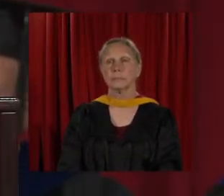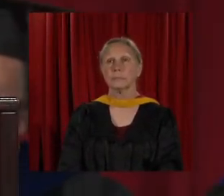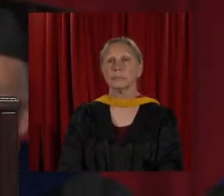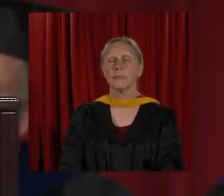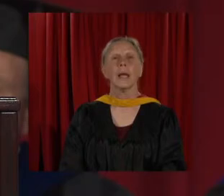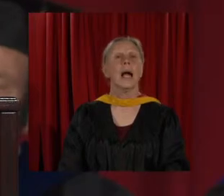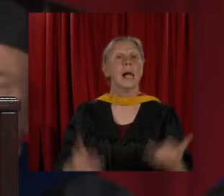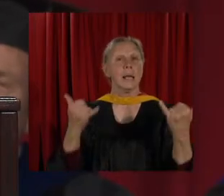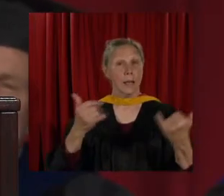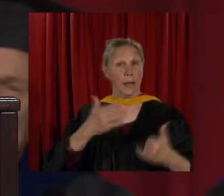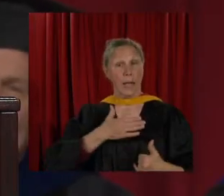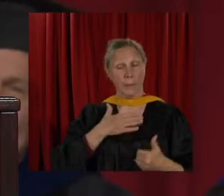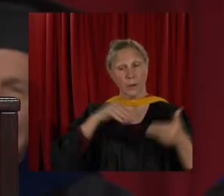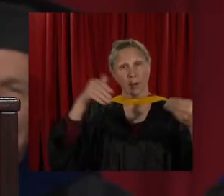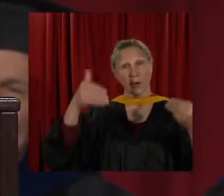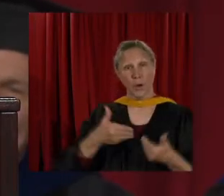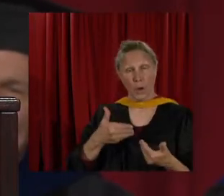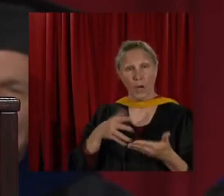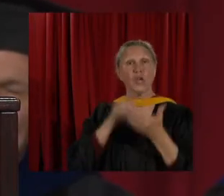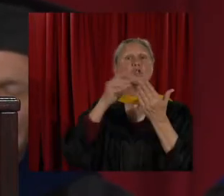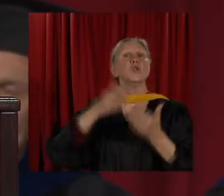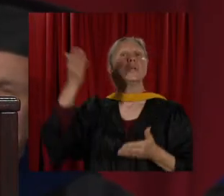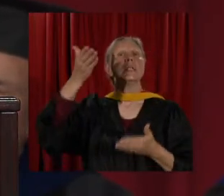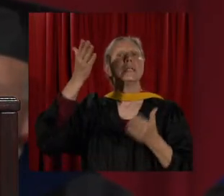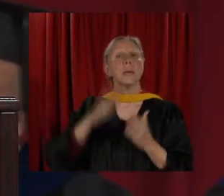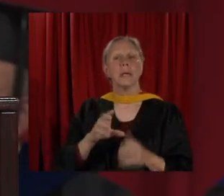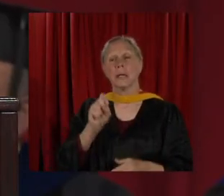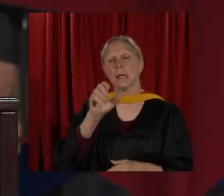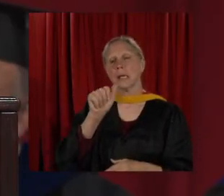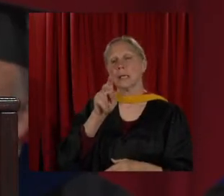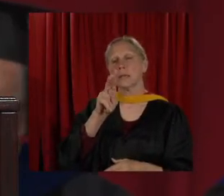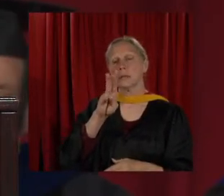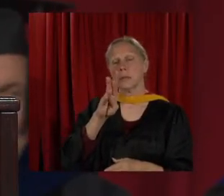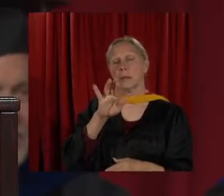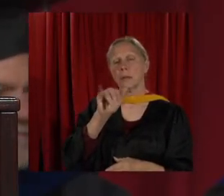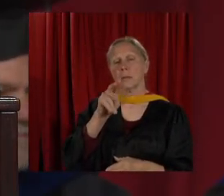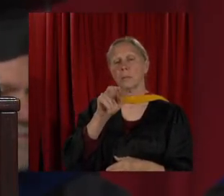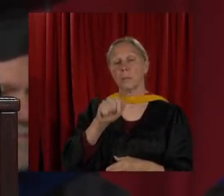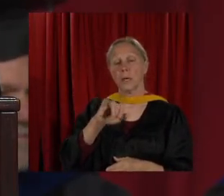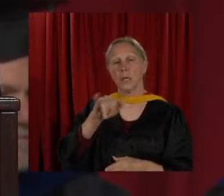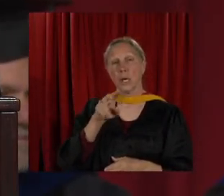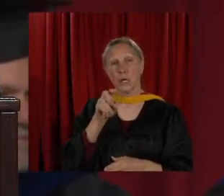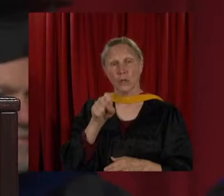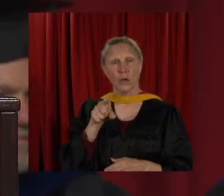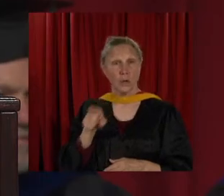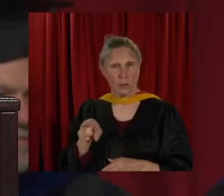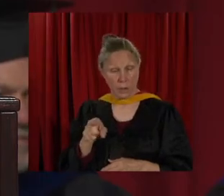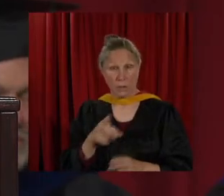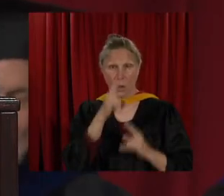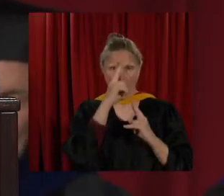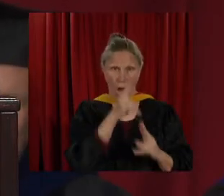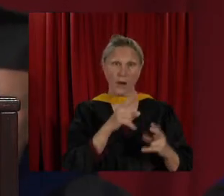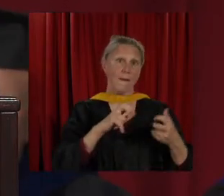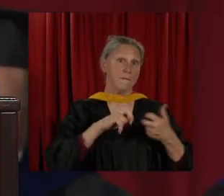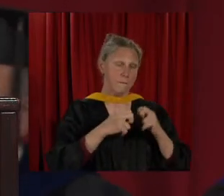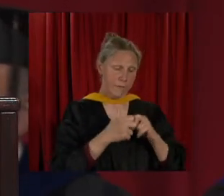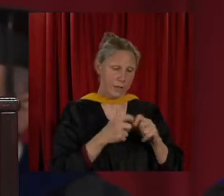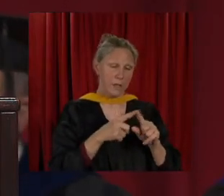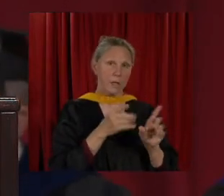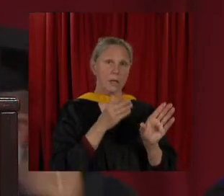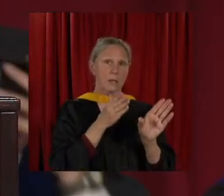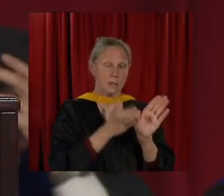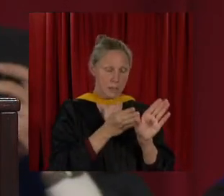It is now my pleasure to introduce our student speaker, Sabrina Jones. Sabrina is an honors physics,